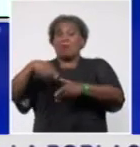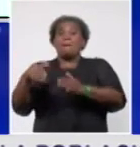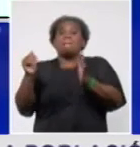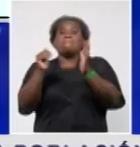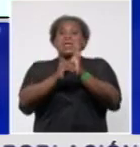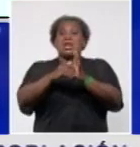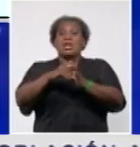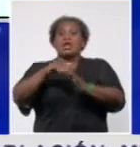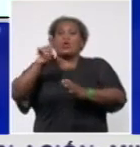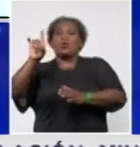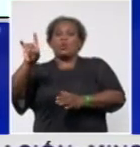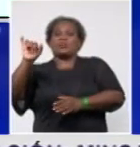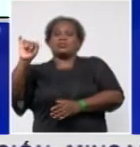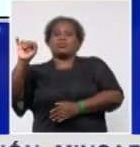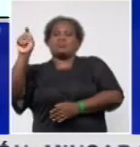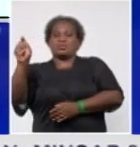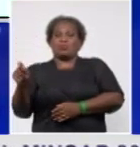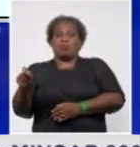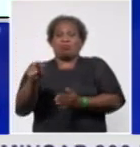with